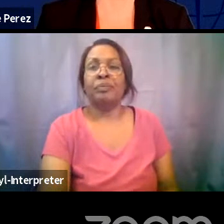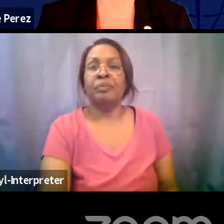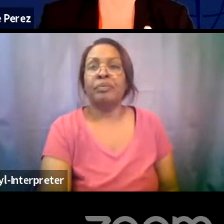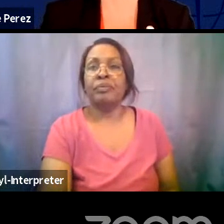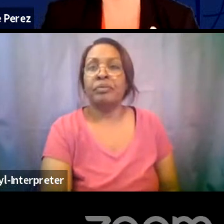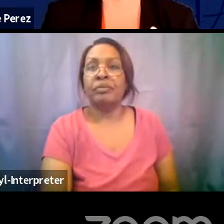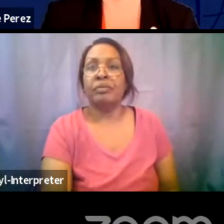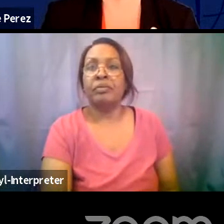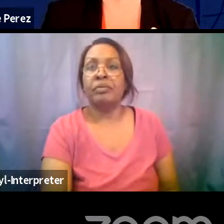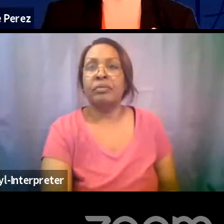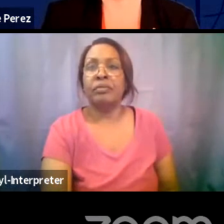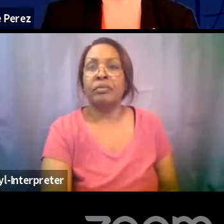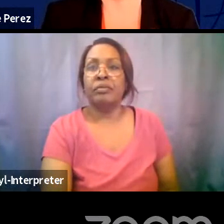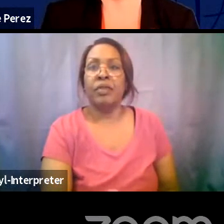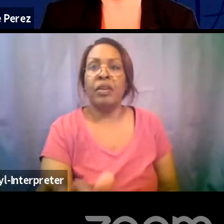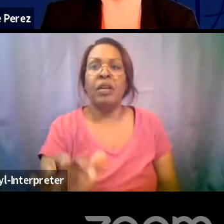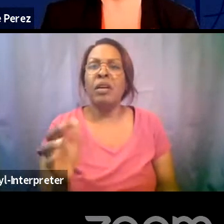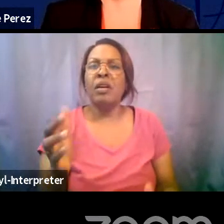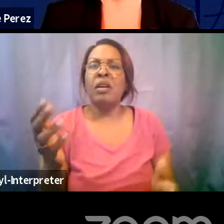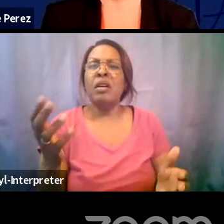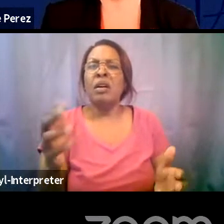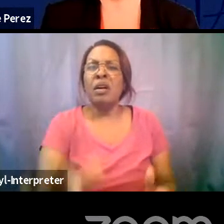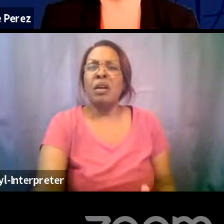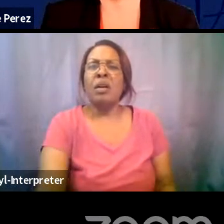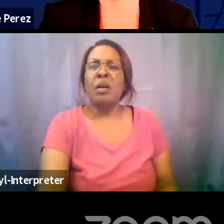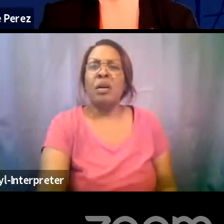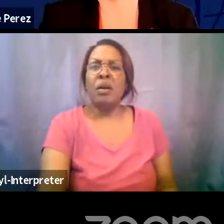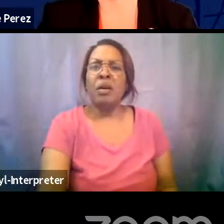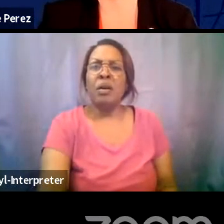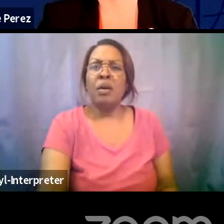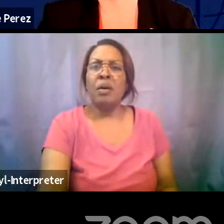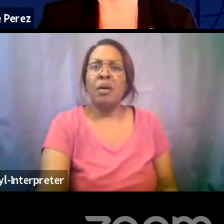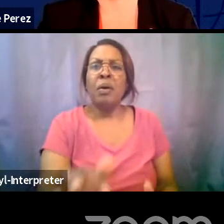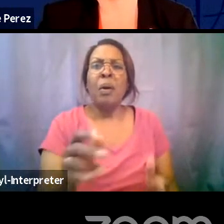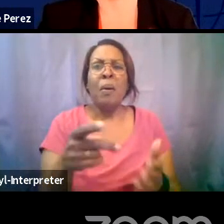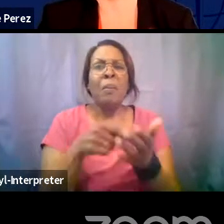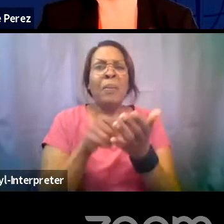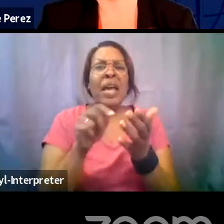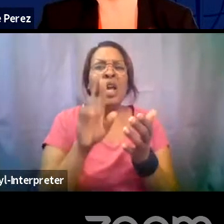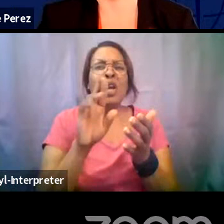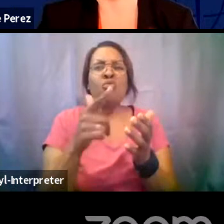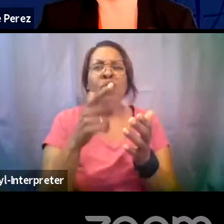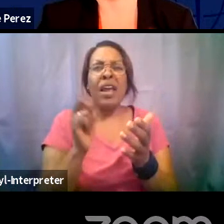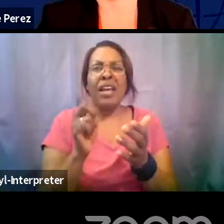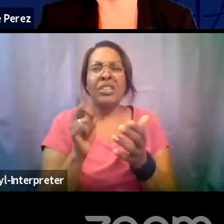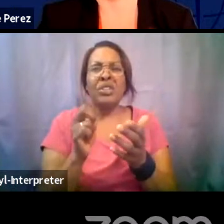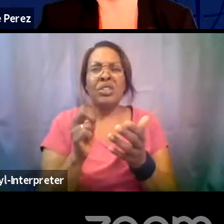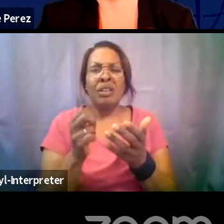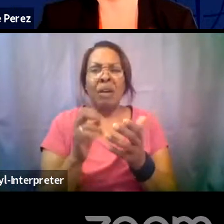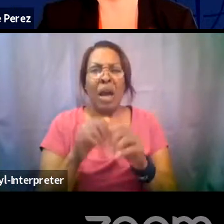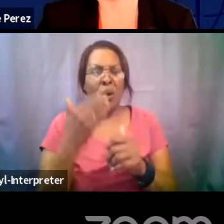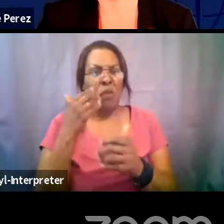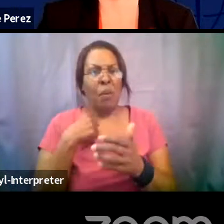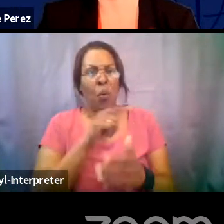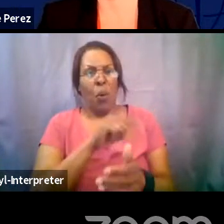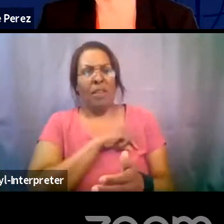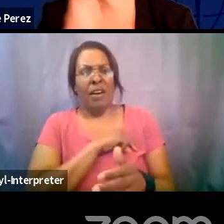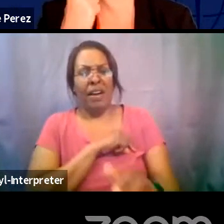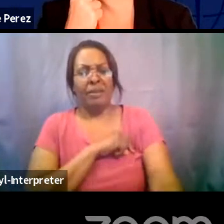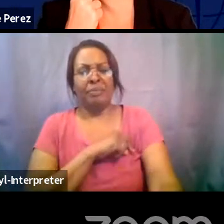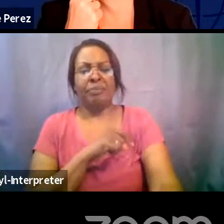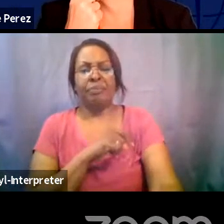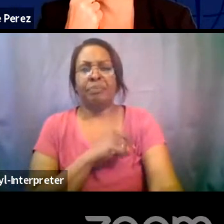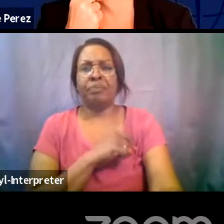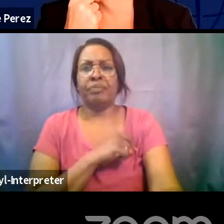there any pay rate ranges for this position? That's part one. And then how do I know if I'm qualified? Okay, so and that's a